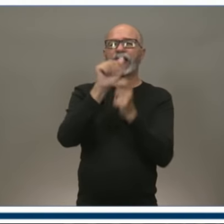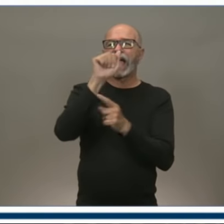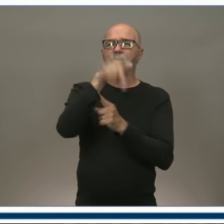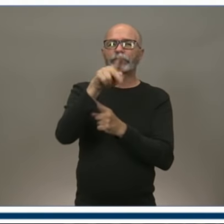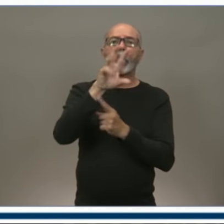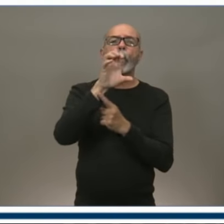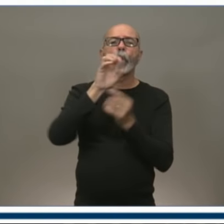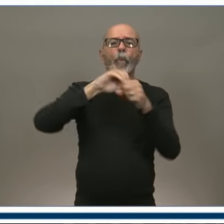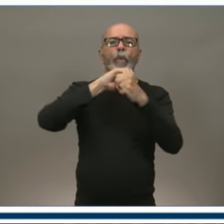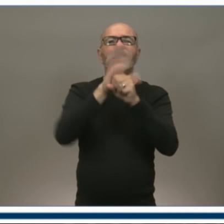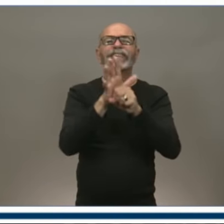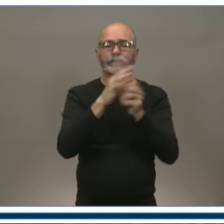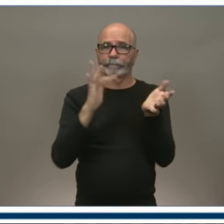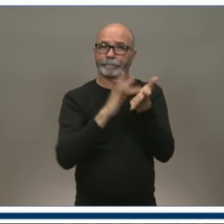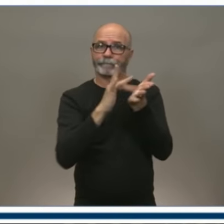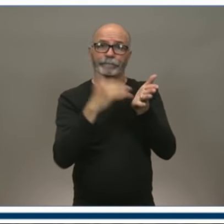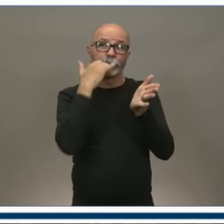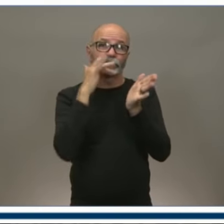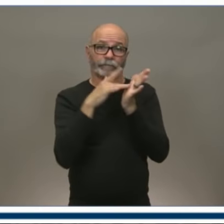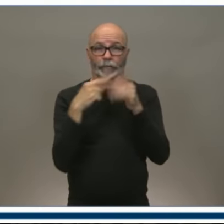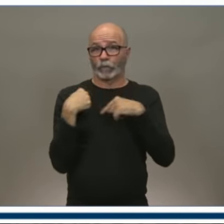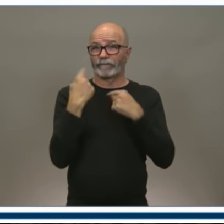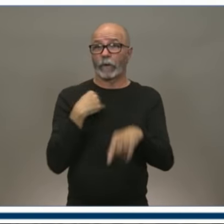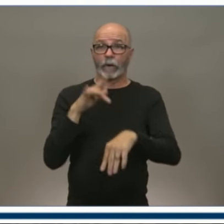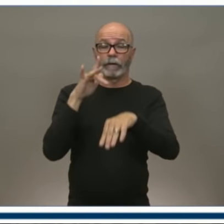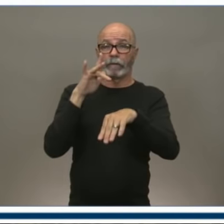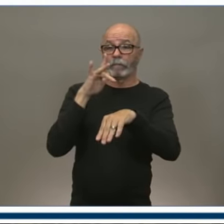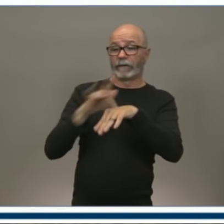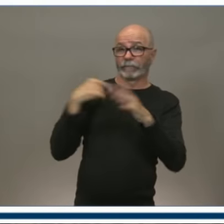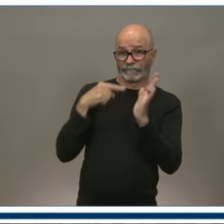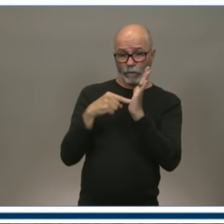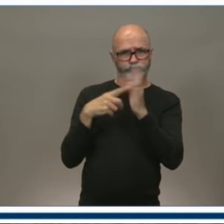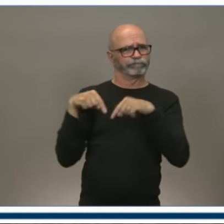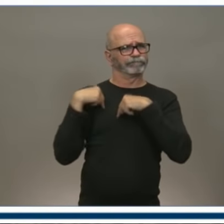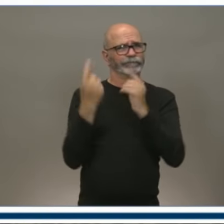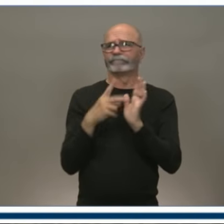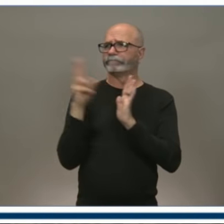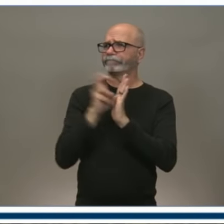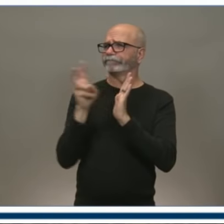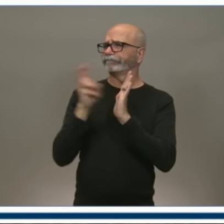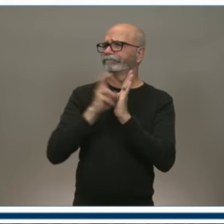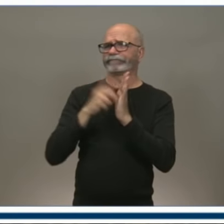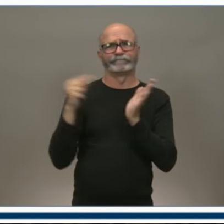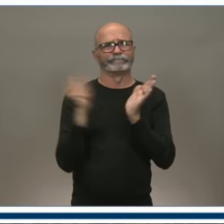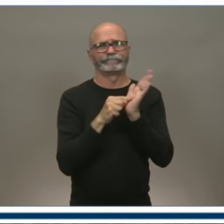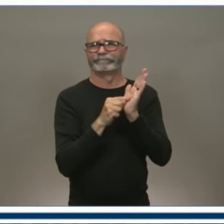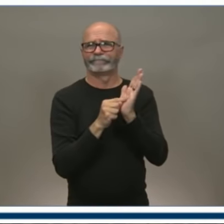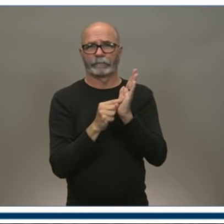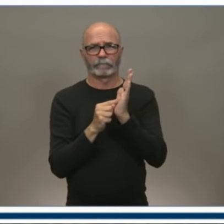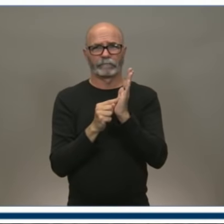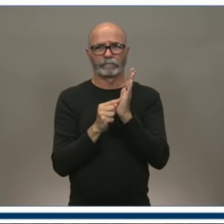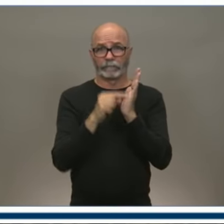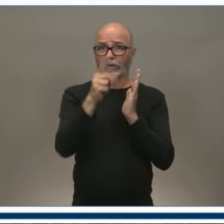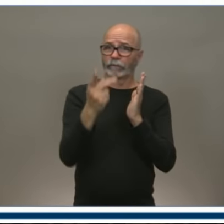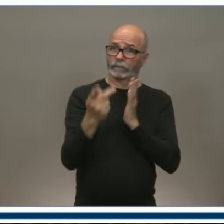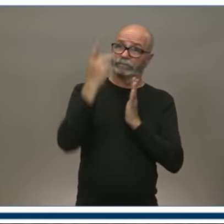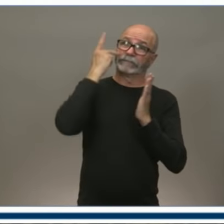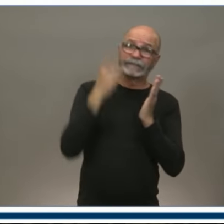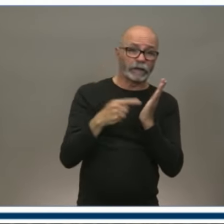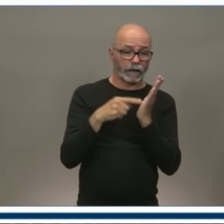how you found people have been responding to it, and does it factor in the rise of number of notifications that we've seen lately in potential